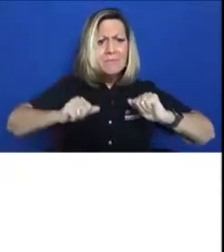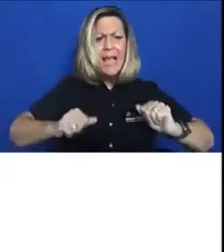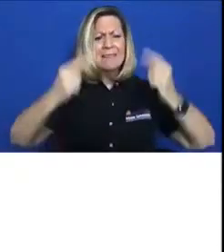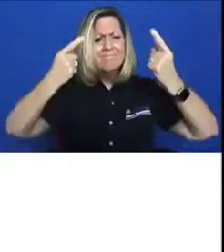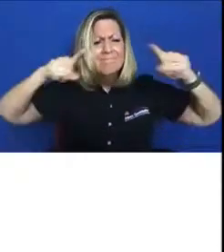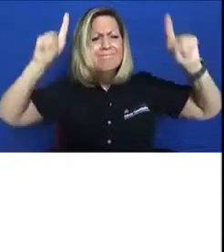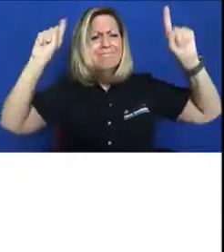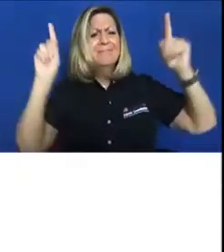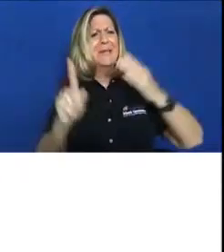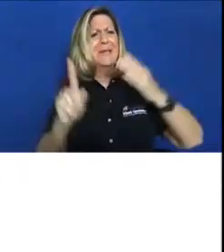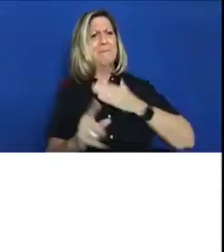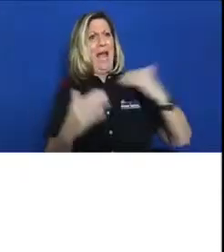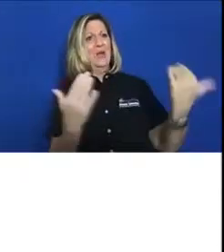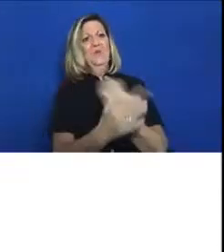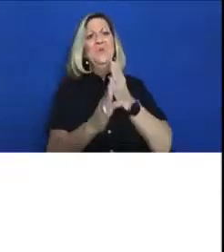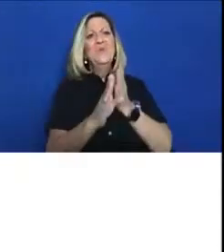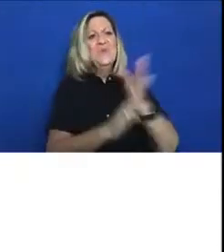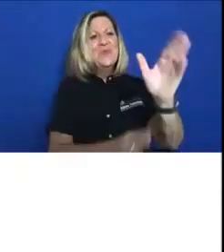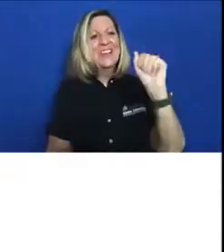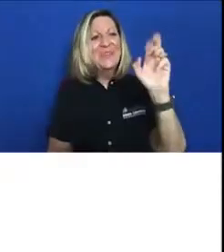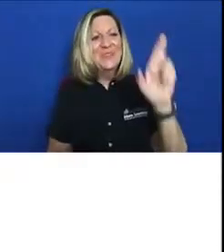new career.